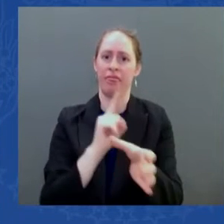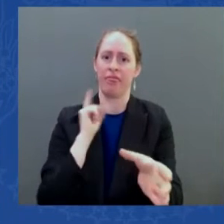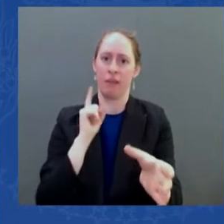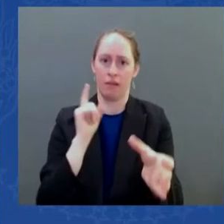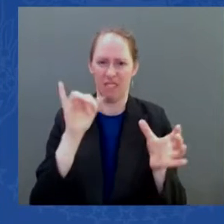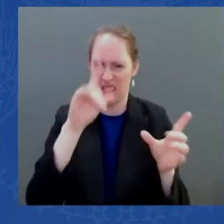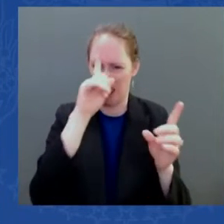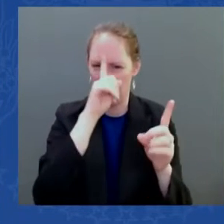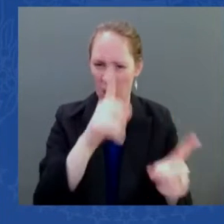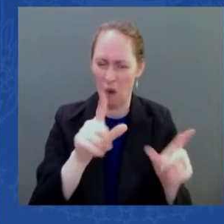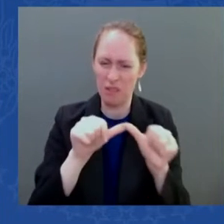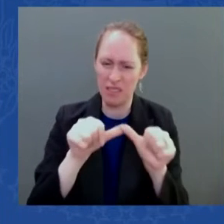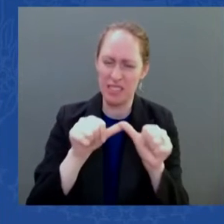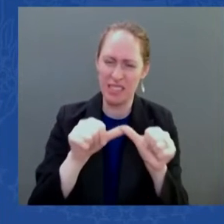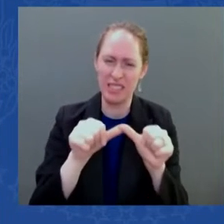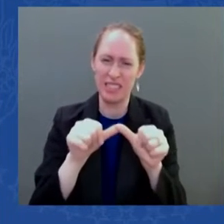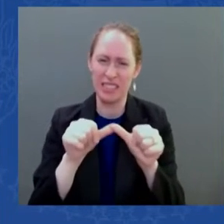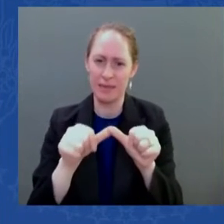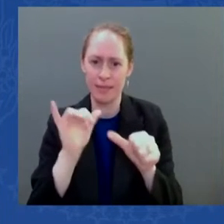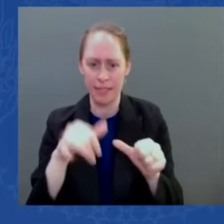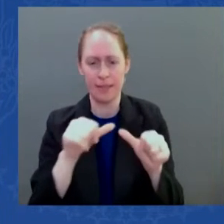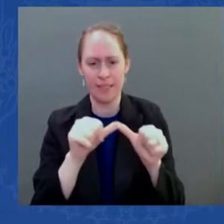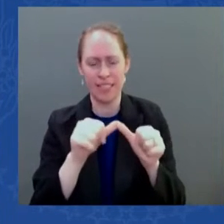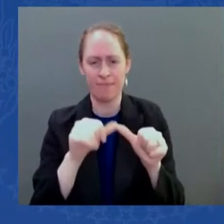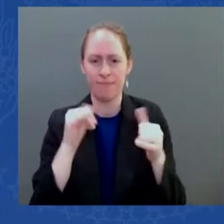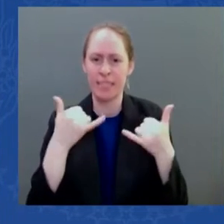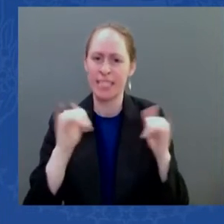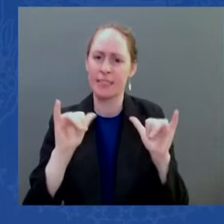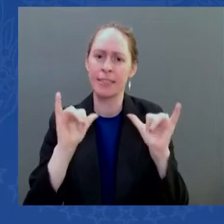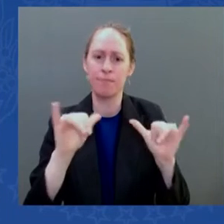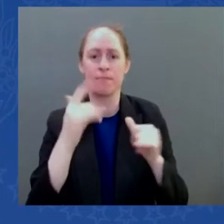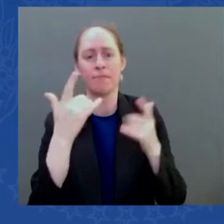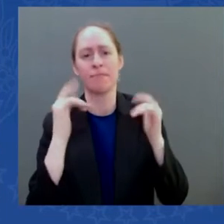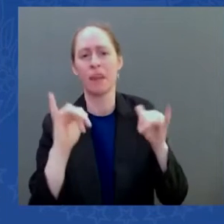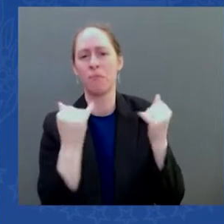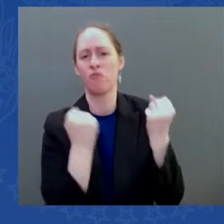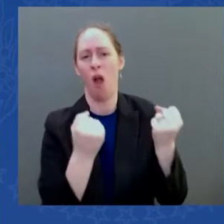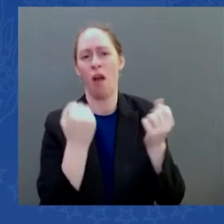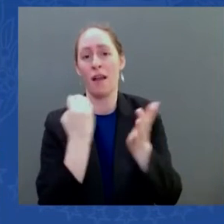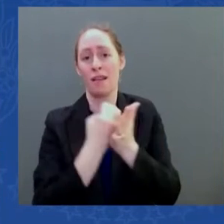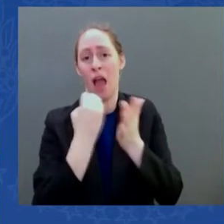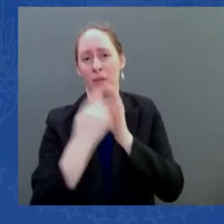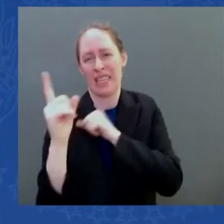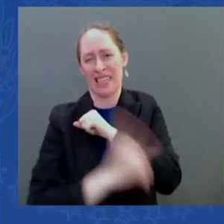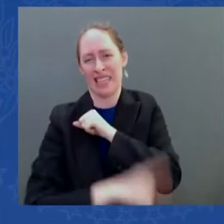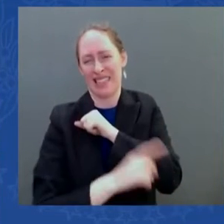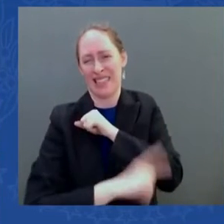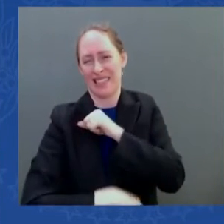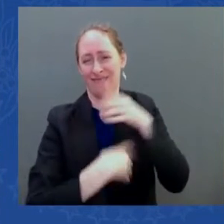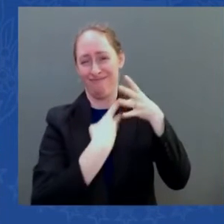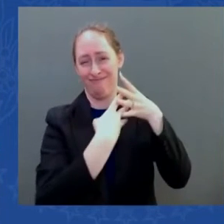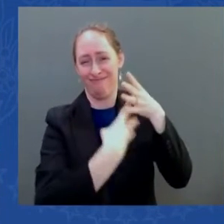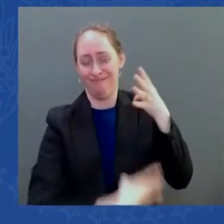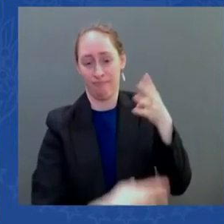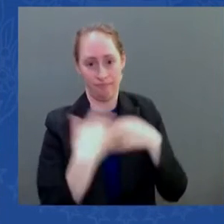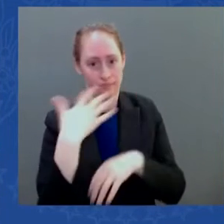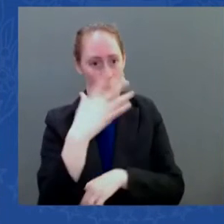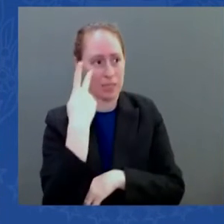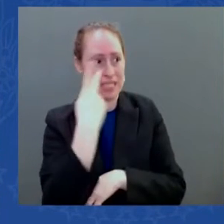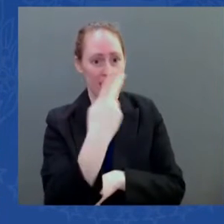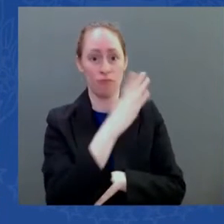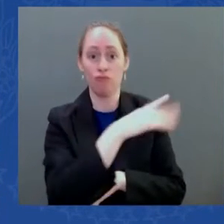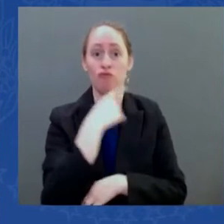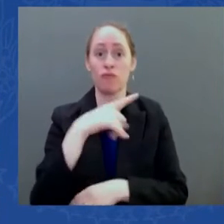sanctions, which over time, and we're beginning to see it, are devastating their economy and their ability to move forward. So the